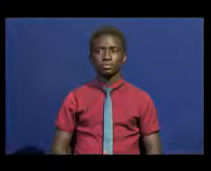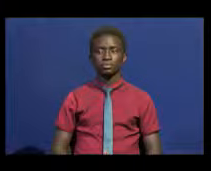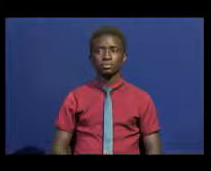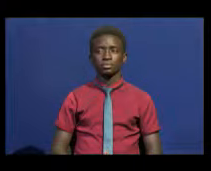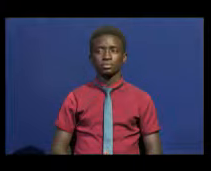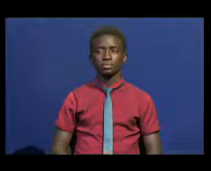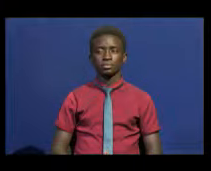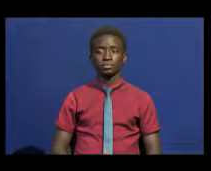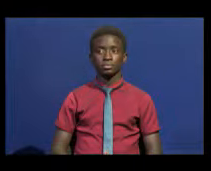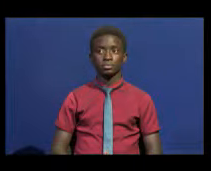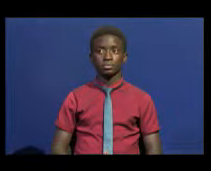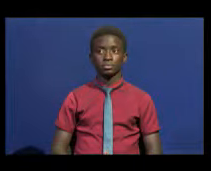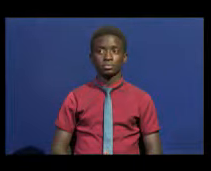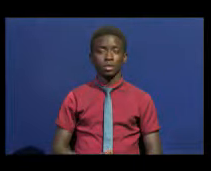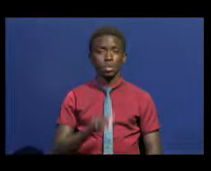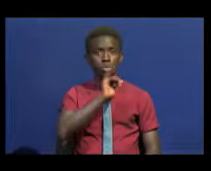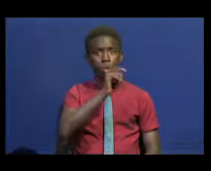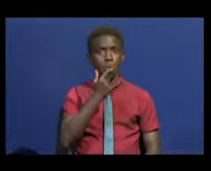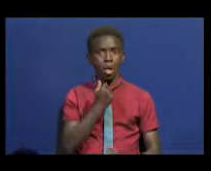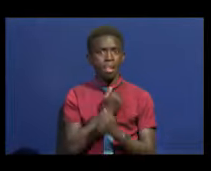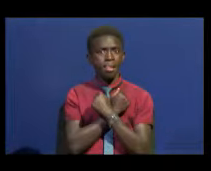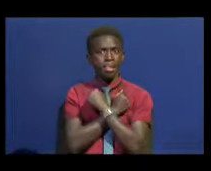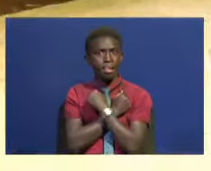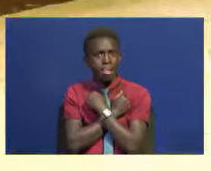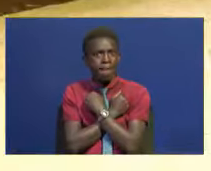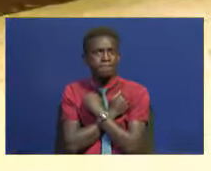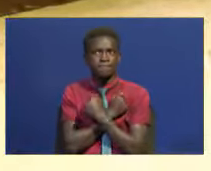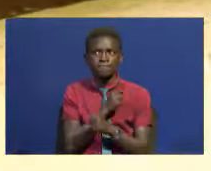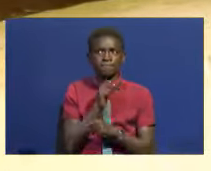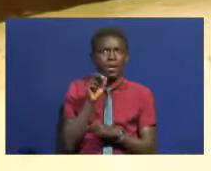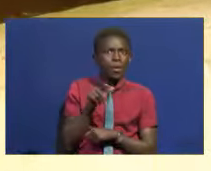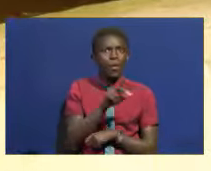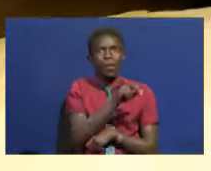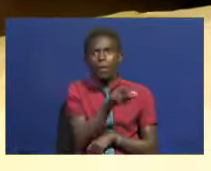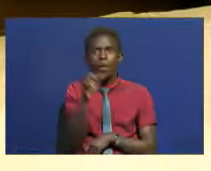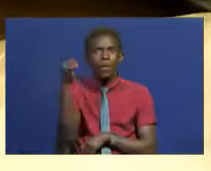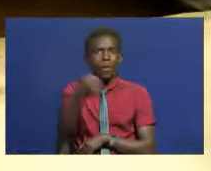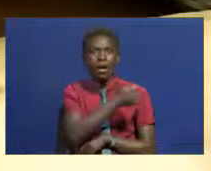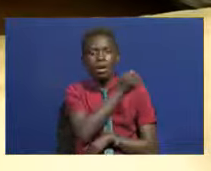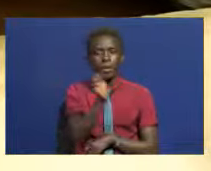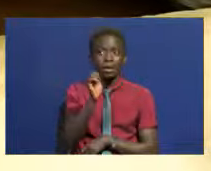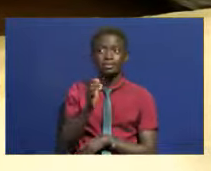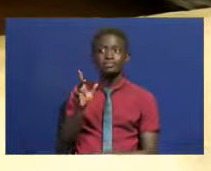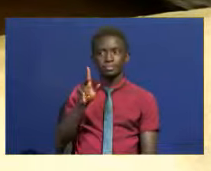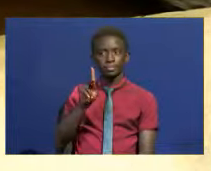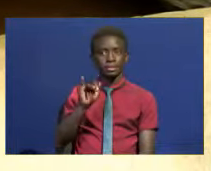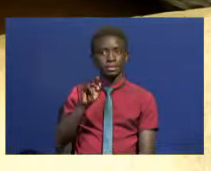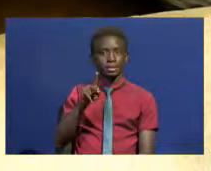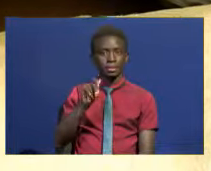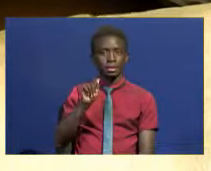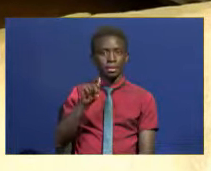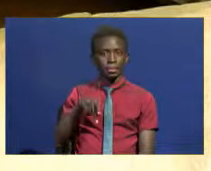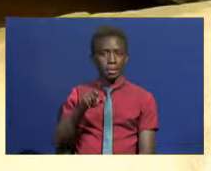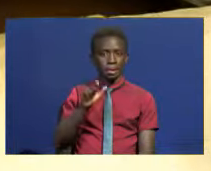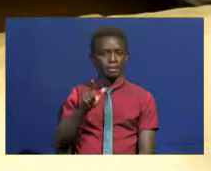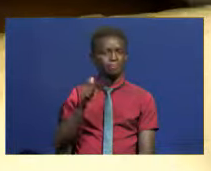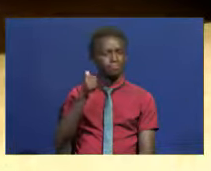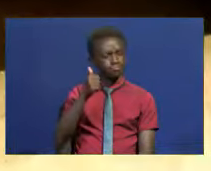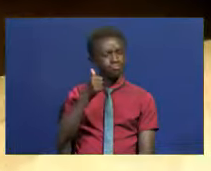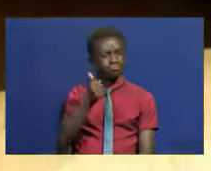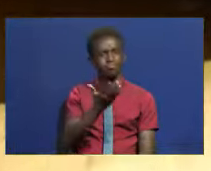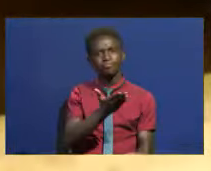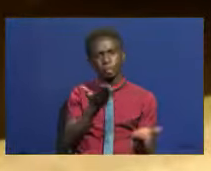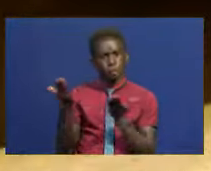For hiking enthusiasts, Kakapel is a dream come true. The steepy rocky trail lead up to stunning